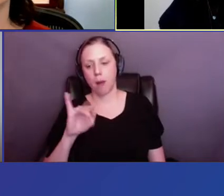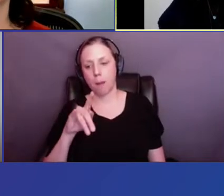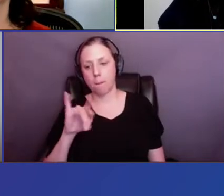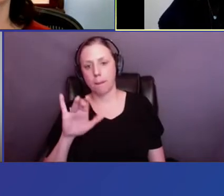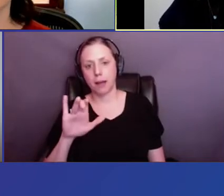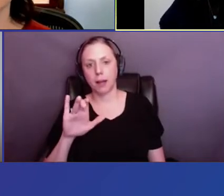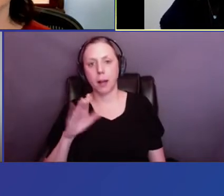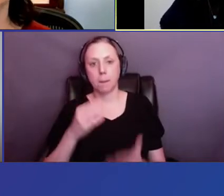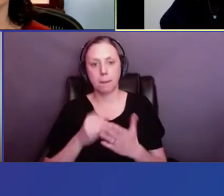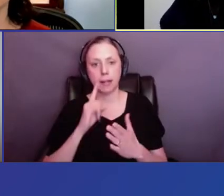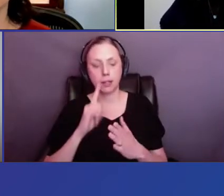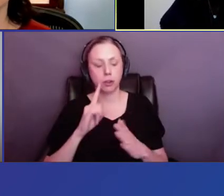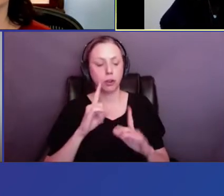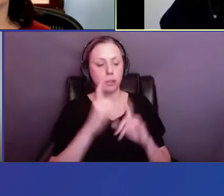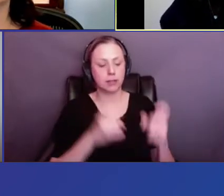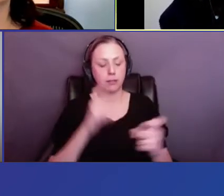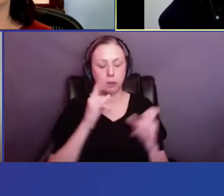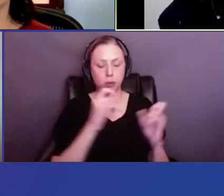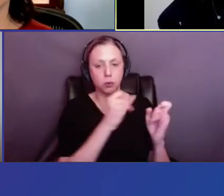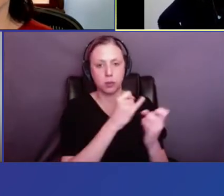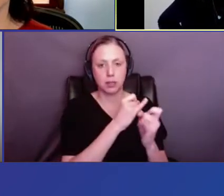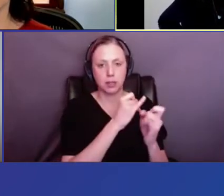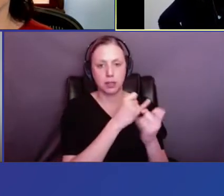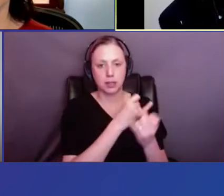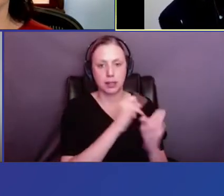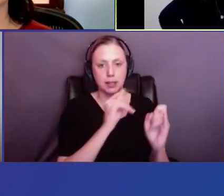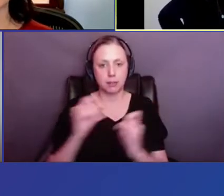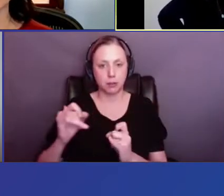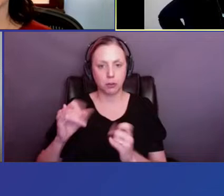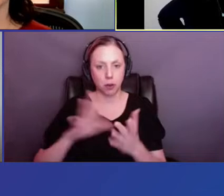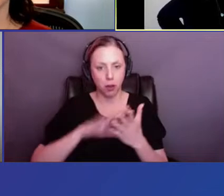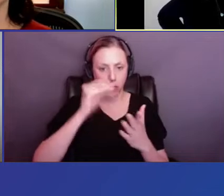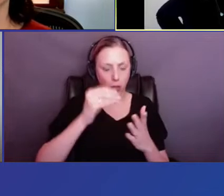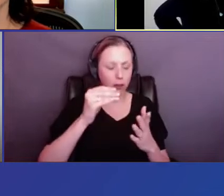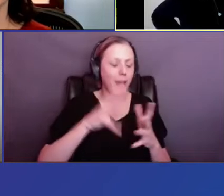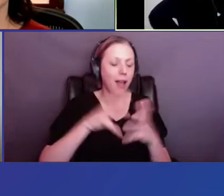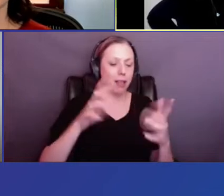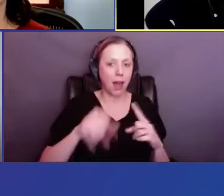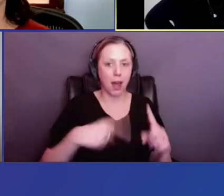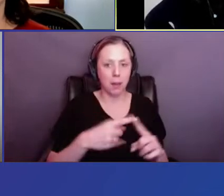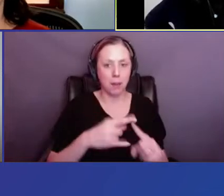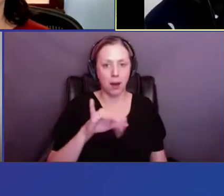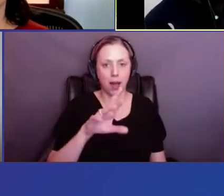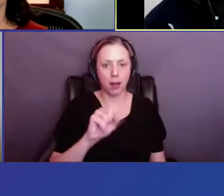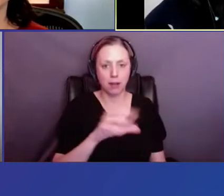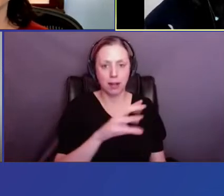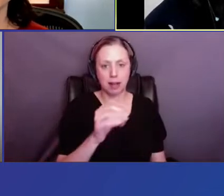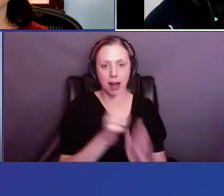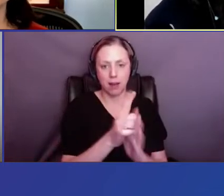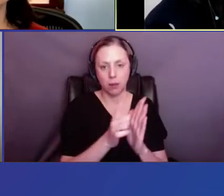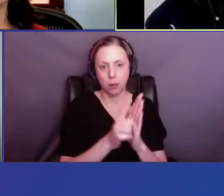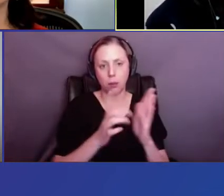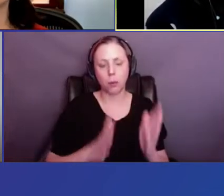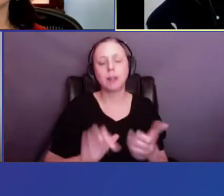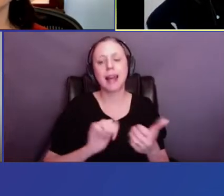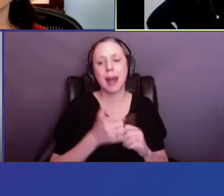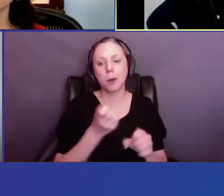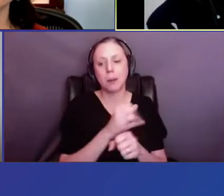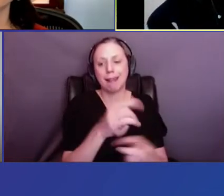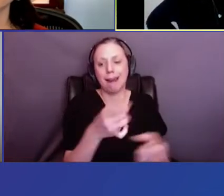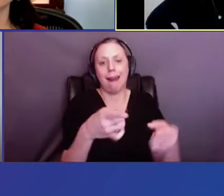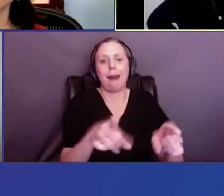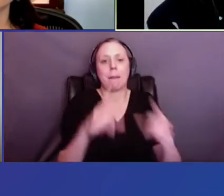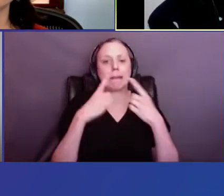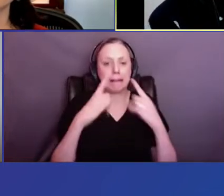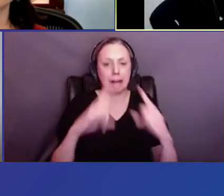learning a lot about the IRS and a lot of interaction with lawyers, all about how to make that happen.